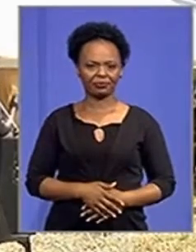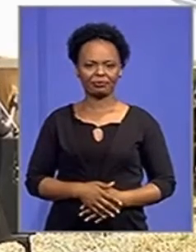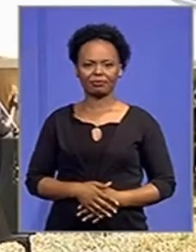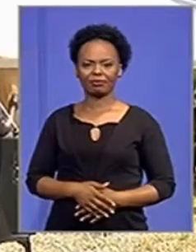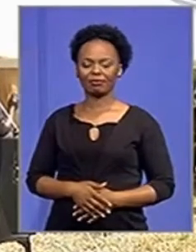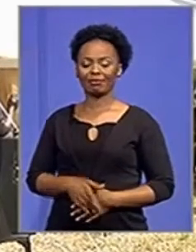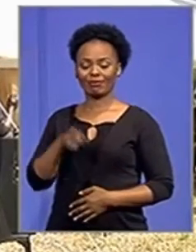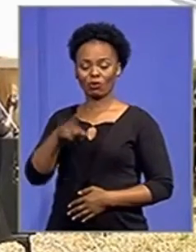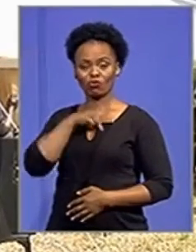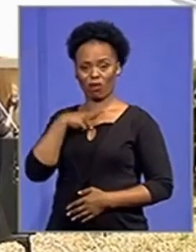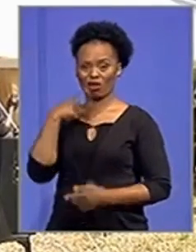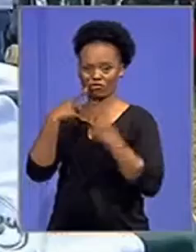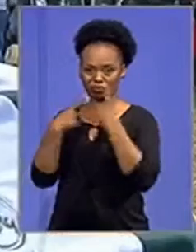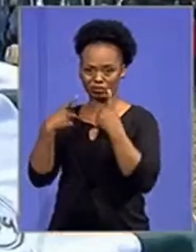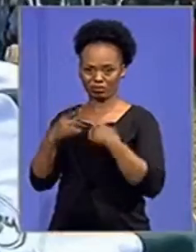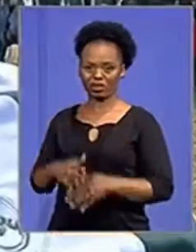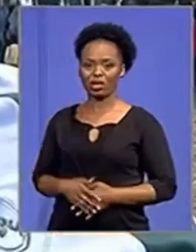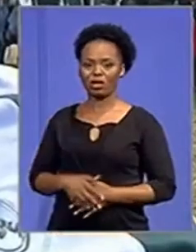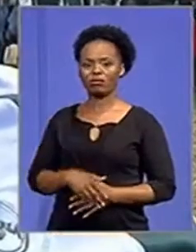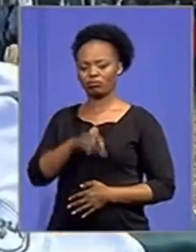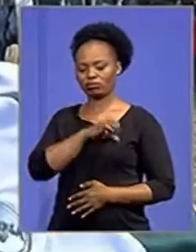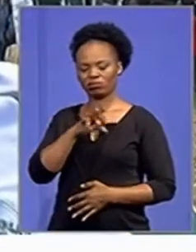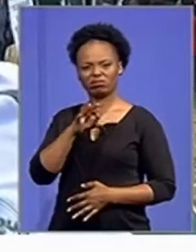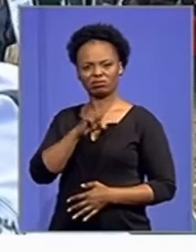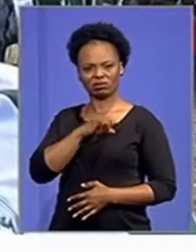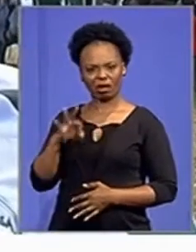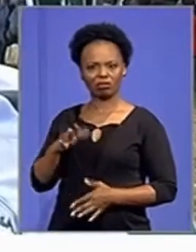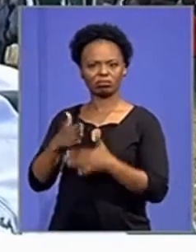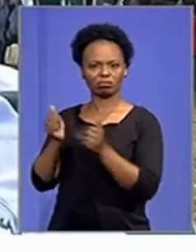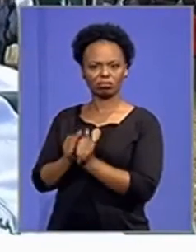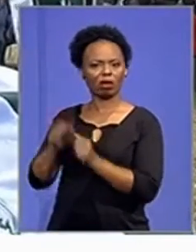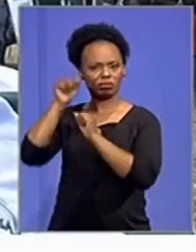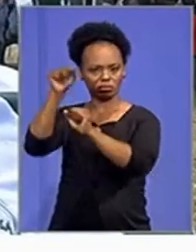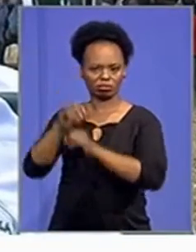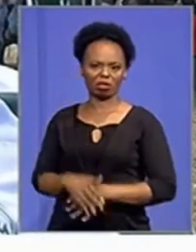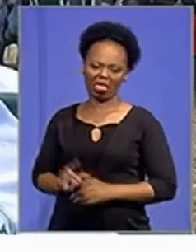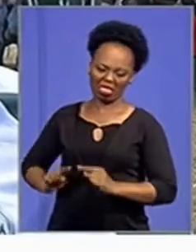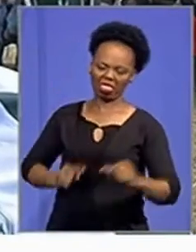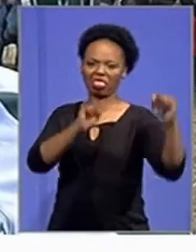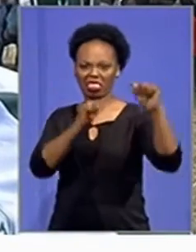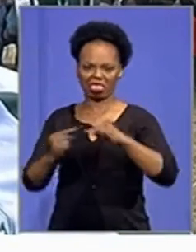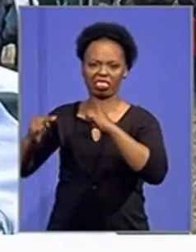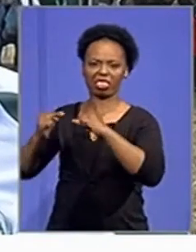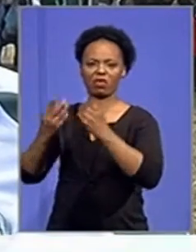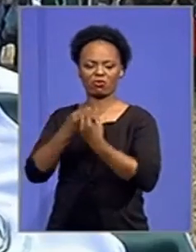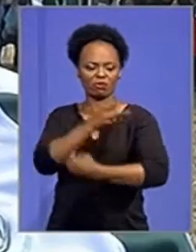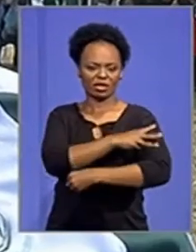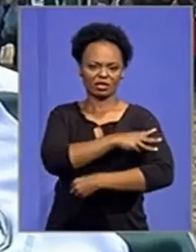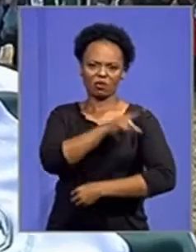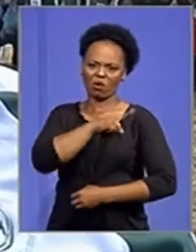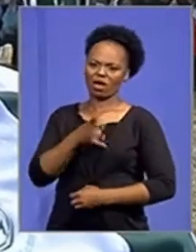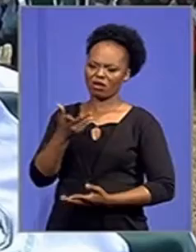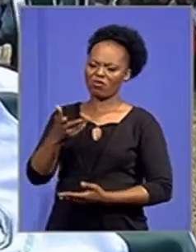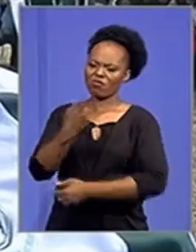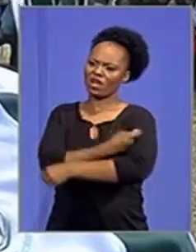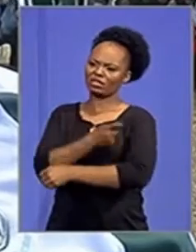dira strike. If we fight with management and the province for the vaccine to come,